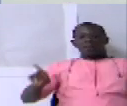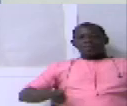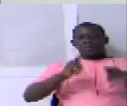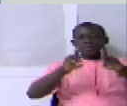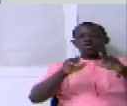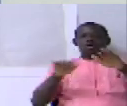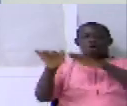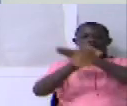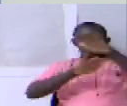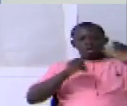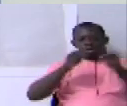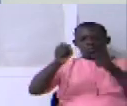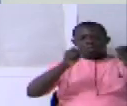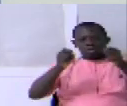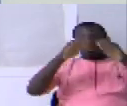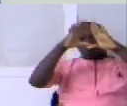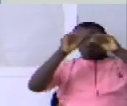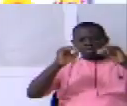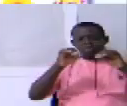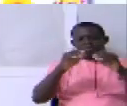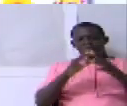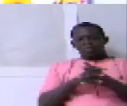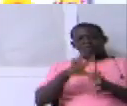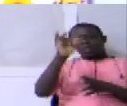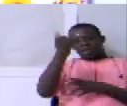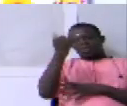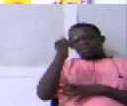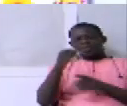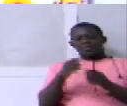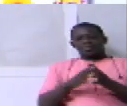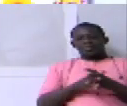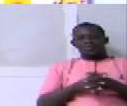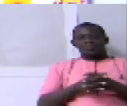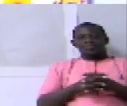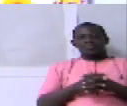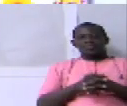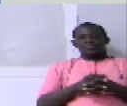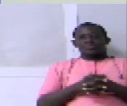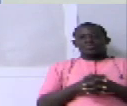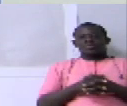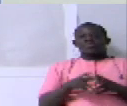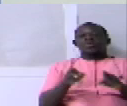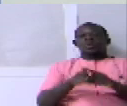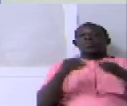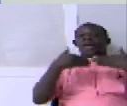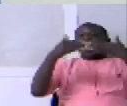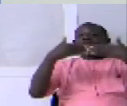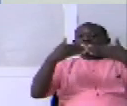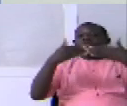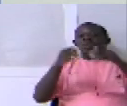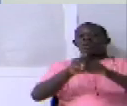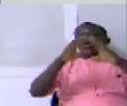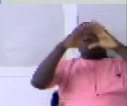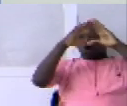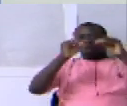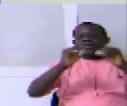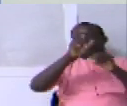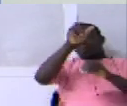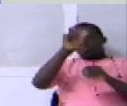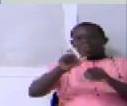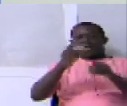operations, yes. Part of mandra operations la Carola. Sedo ko ha. So the actions, the official